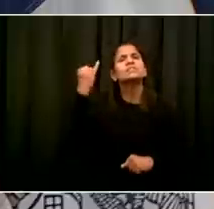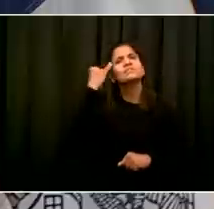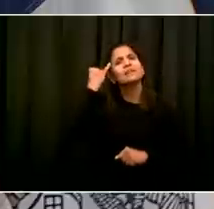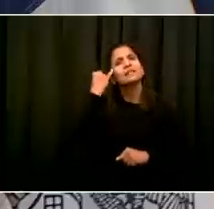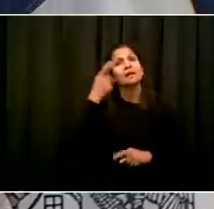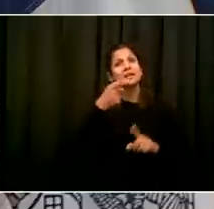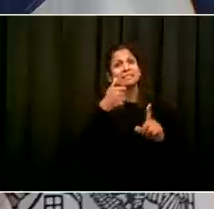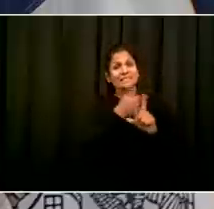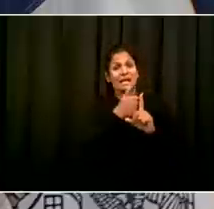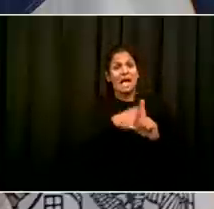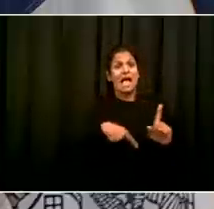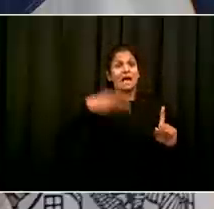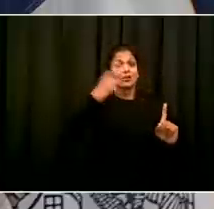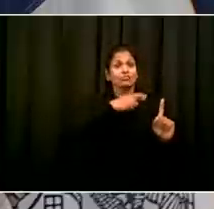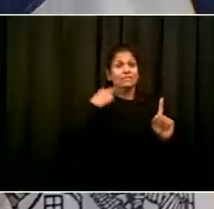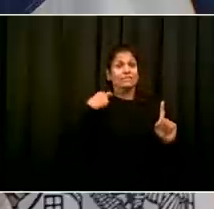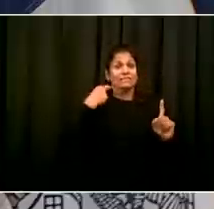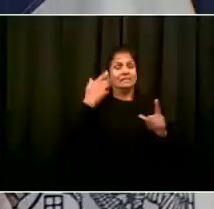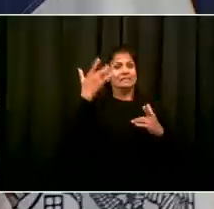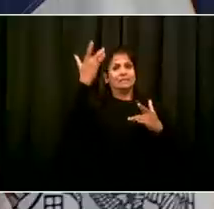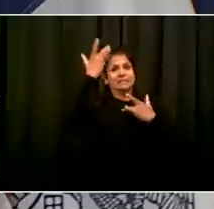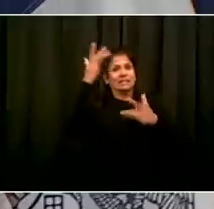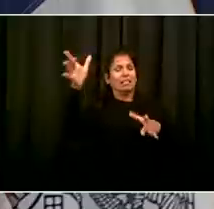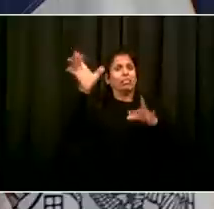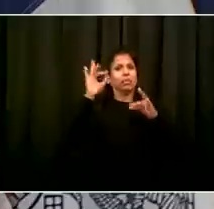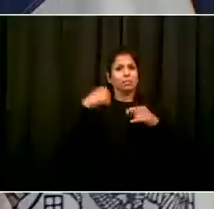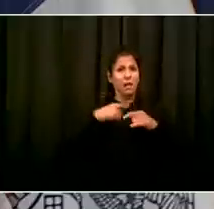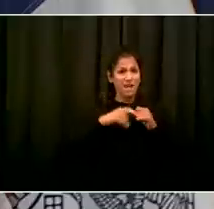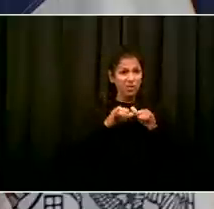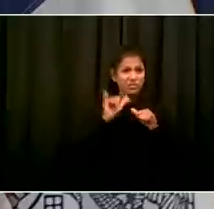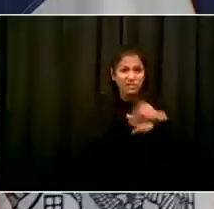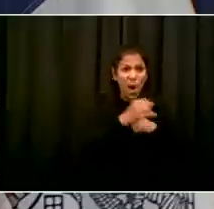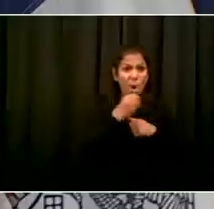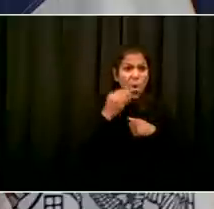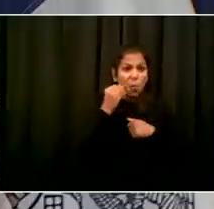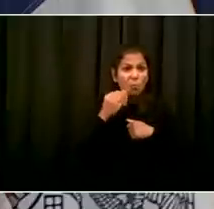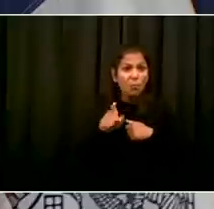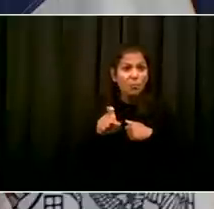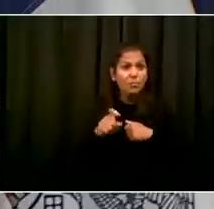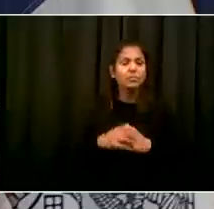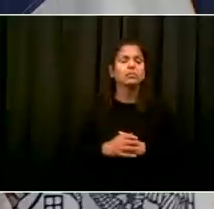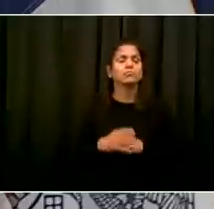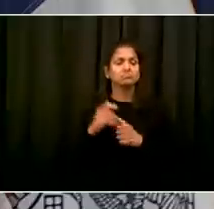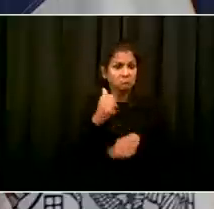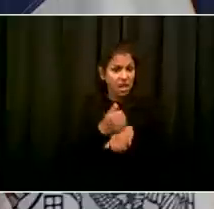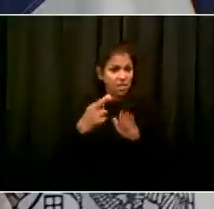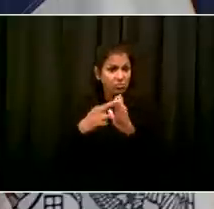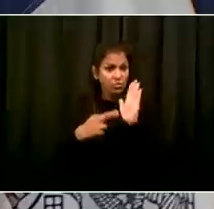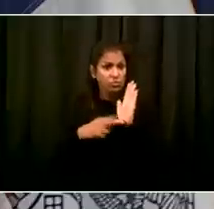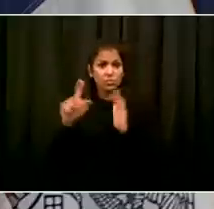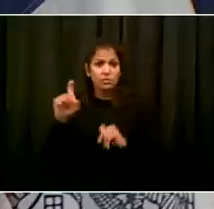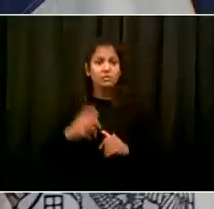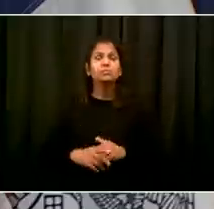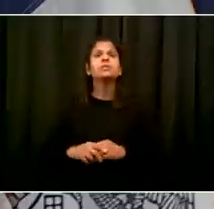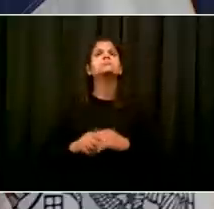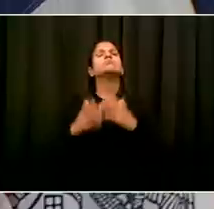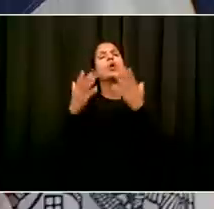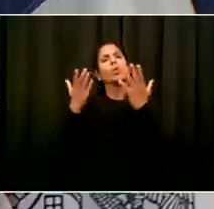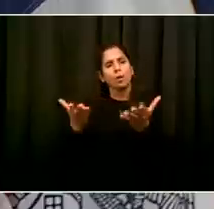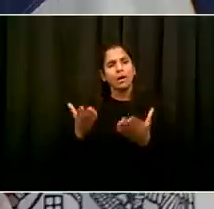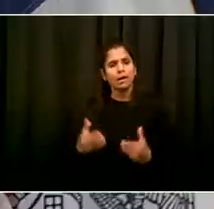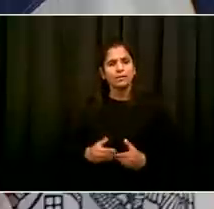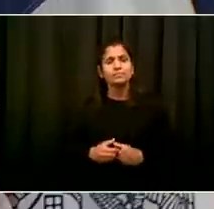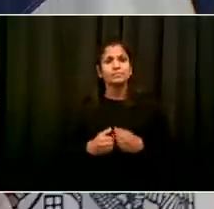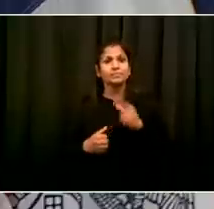in place and solve the problem quickly than to delay putting restrictions in place. So